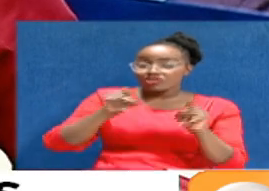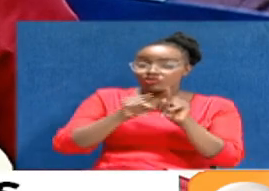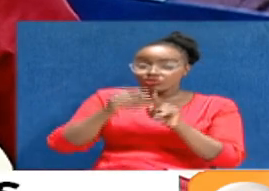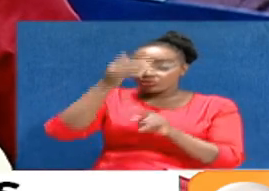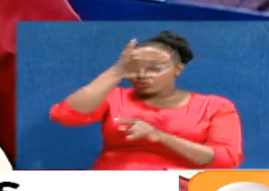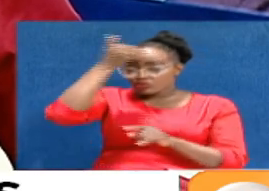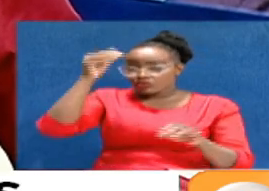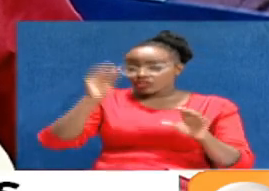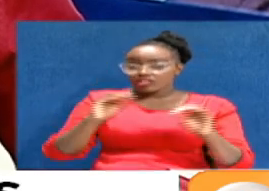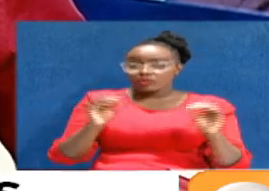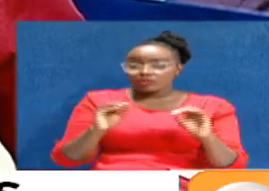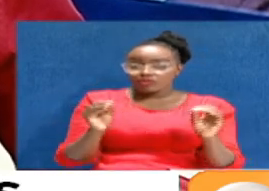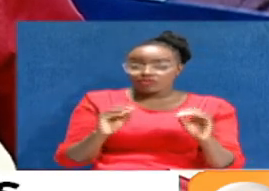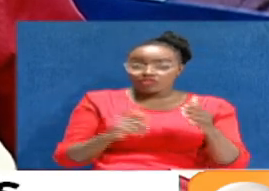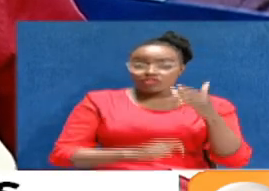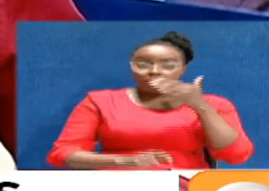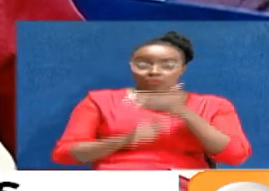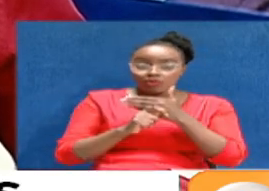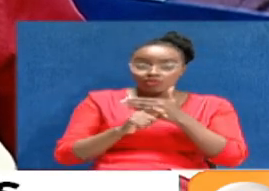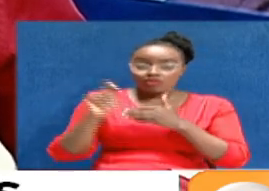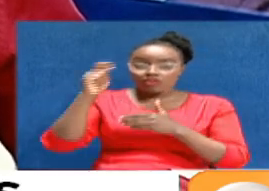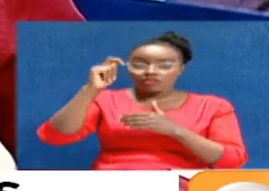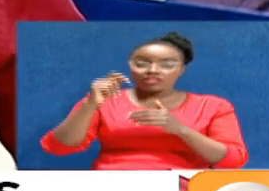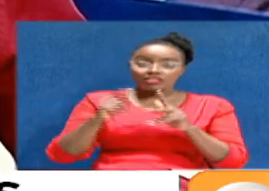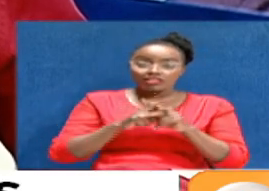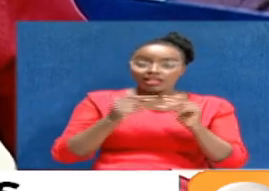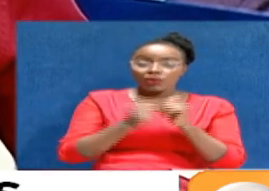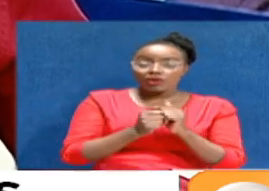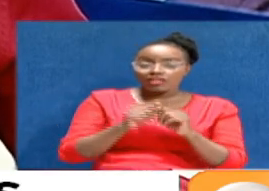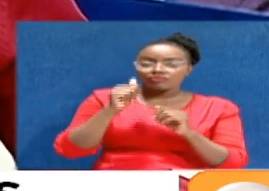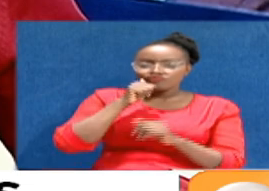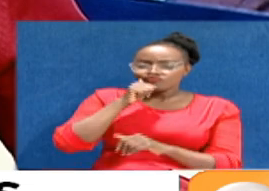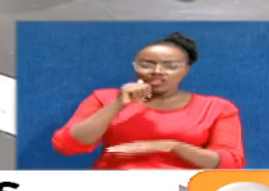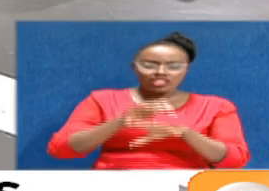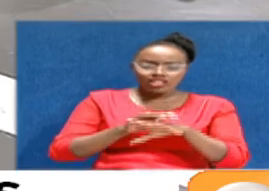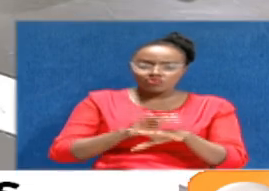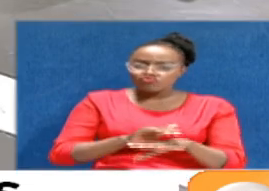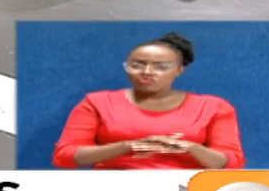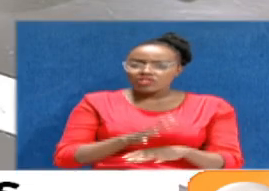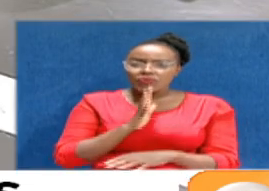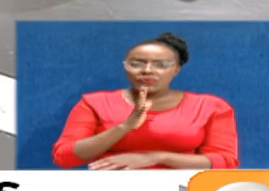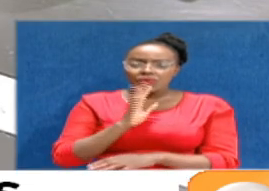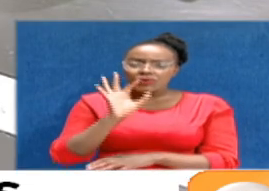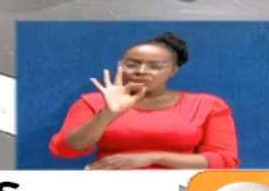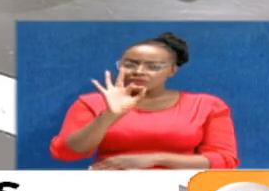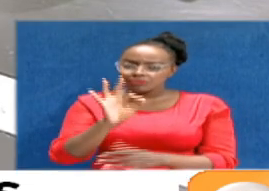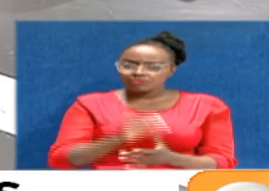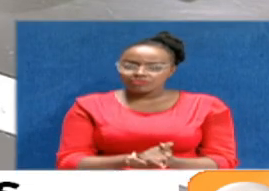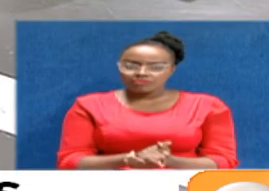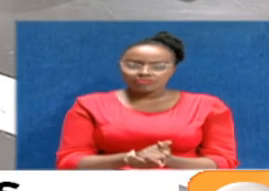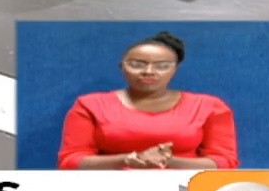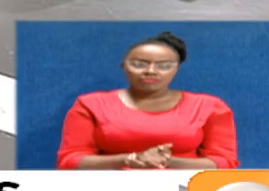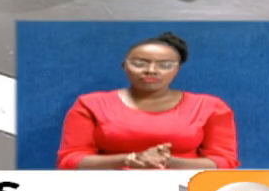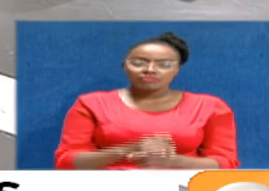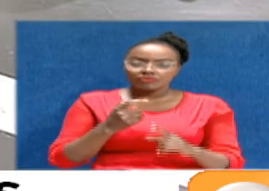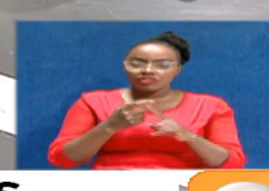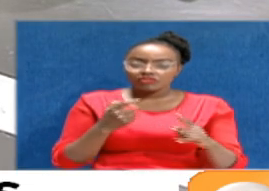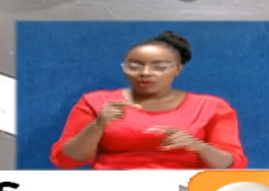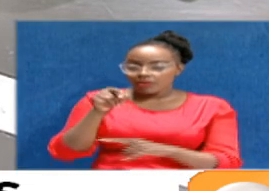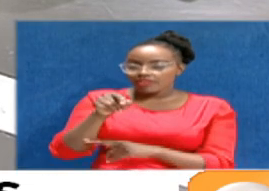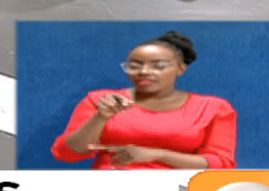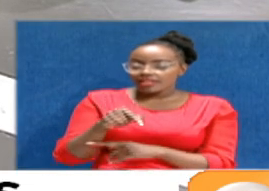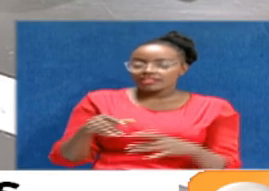forget that even the Magufuli presidency started with those peacocks. Yeah, yeah. But, you know, their cousins away from the